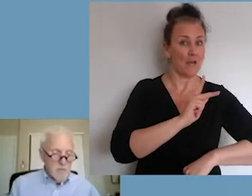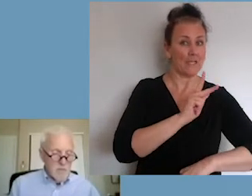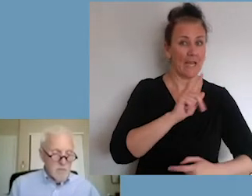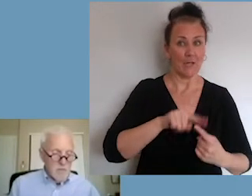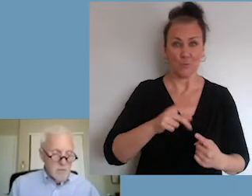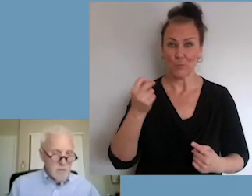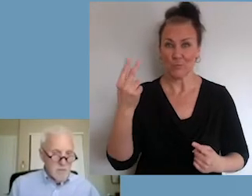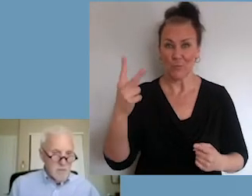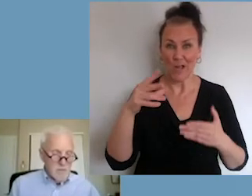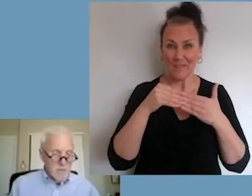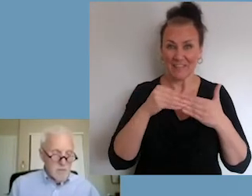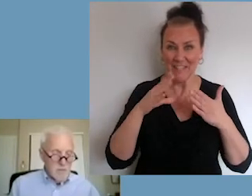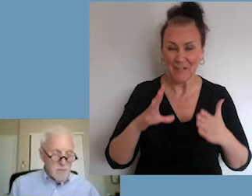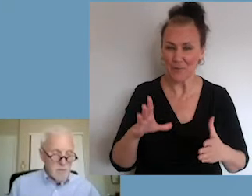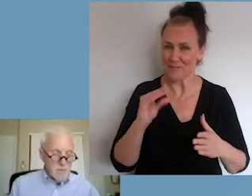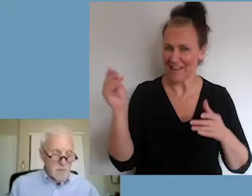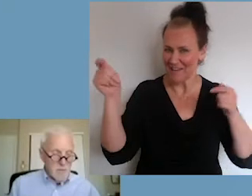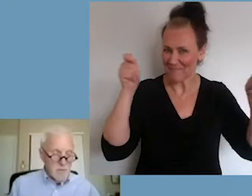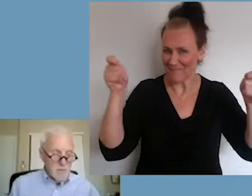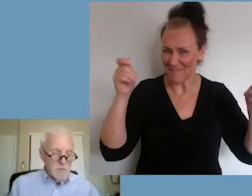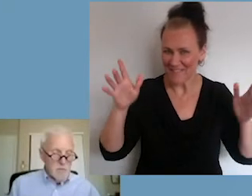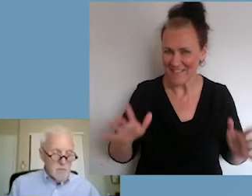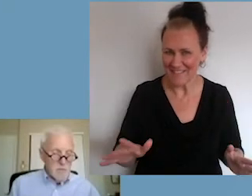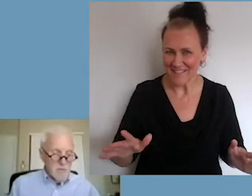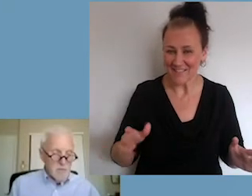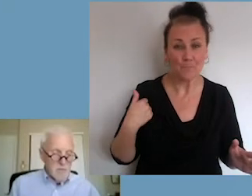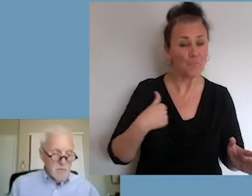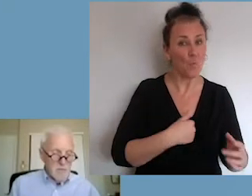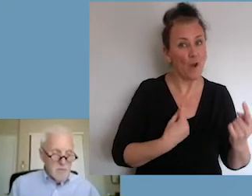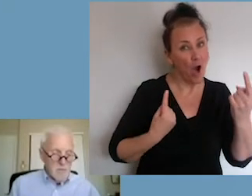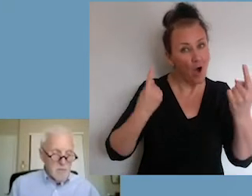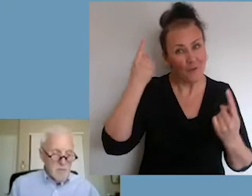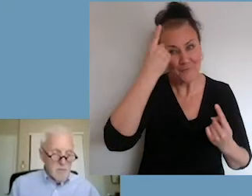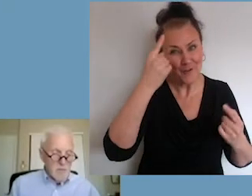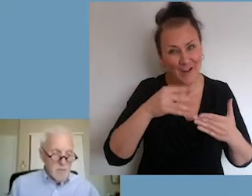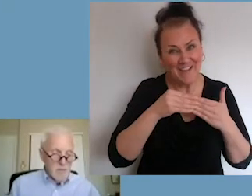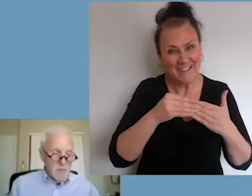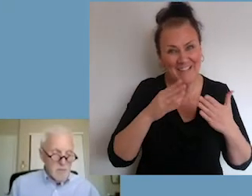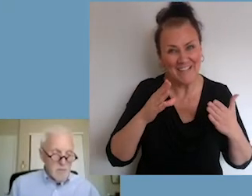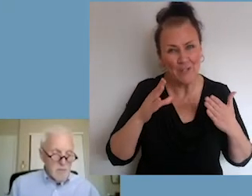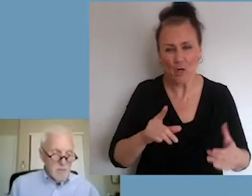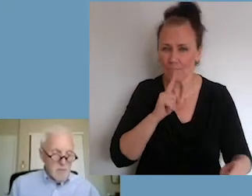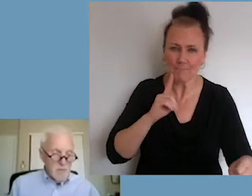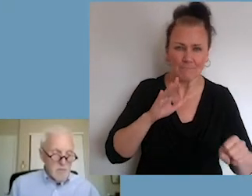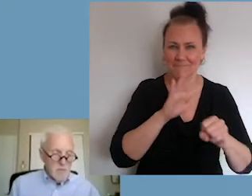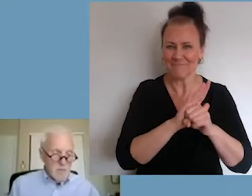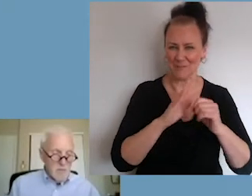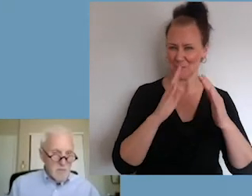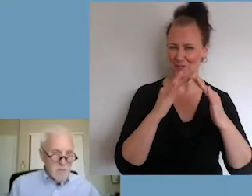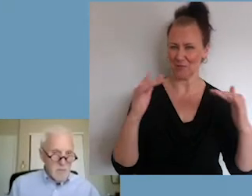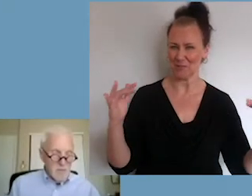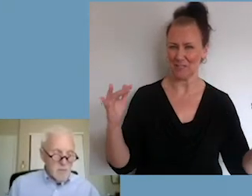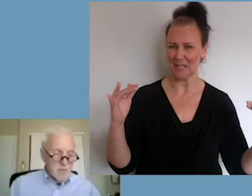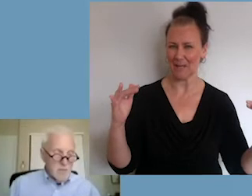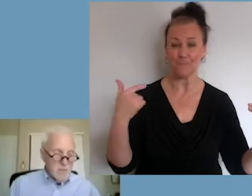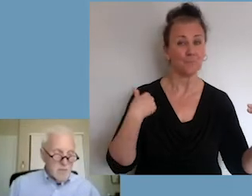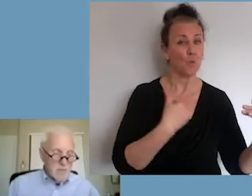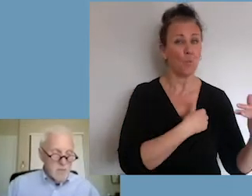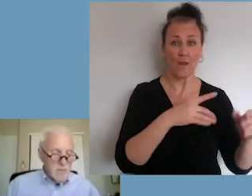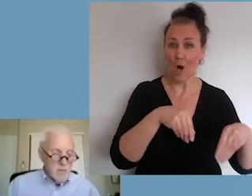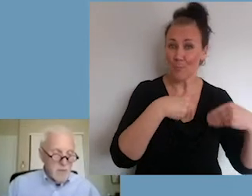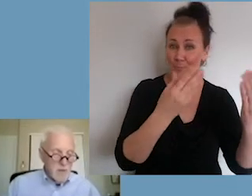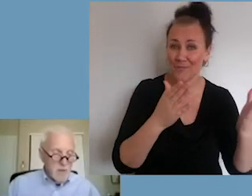K-12 leaders and administrators. We are thought leaders dedicated to inclusion and diversity. We are